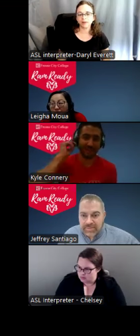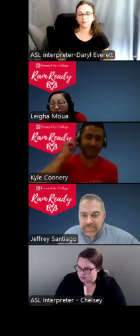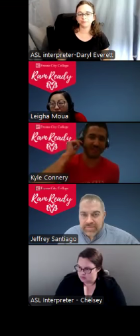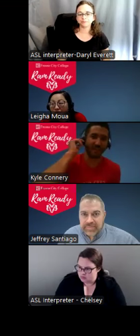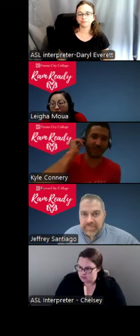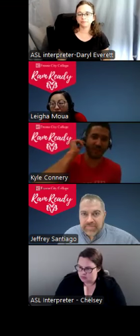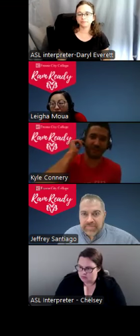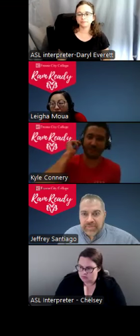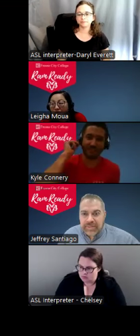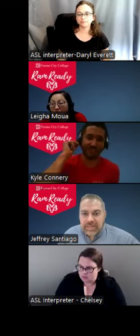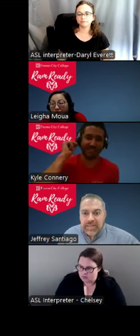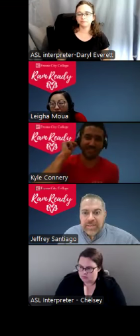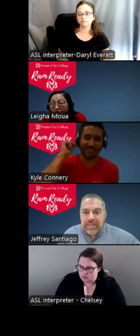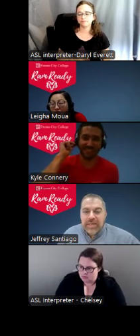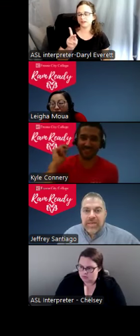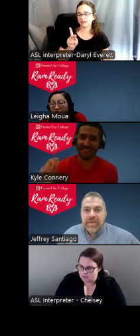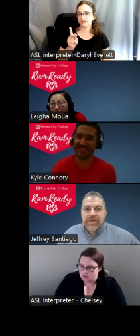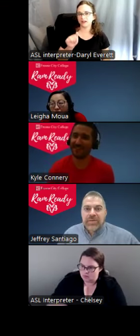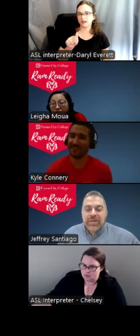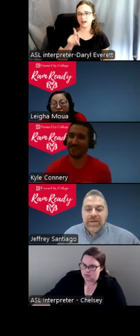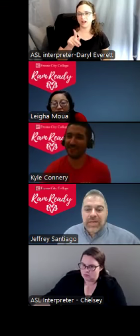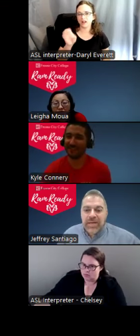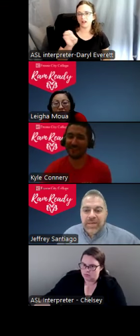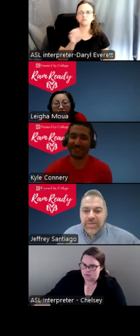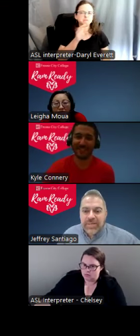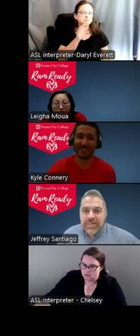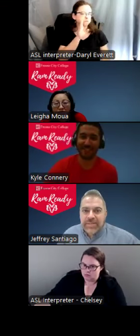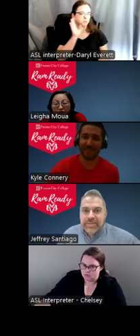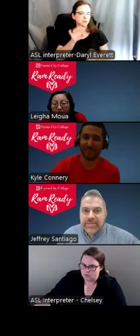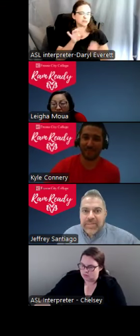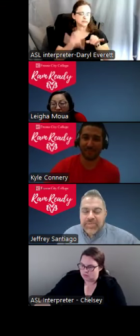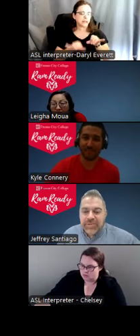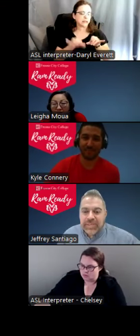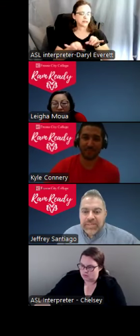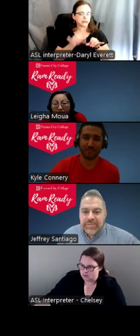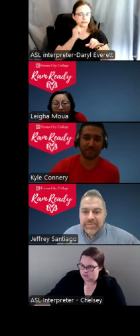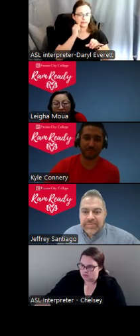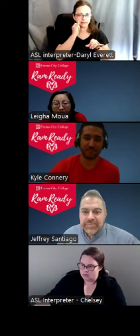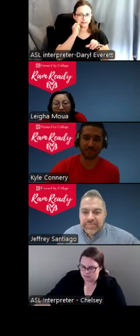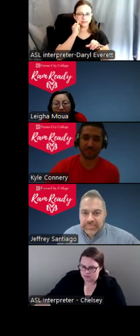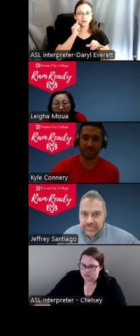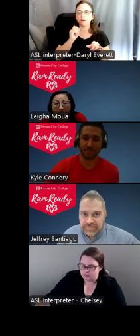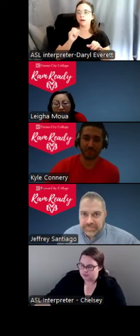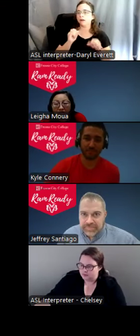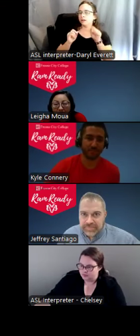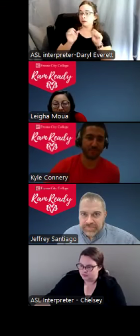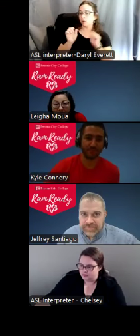Yeah, I'll stay on a little bit after in case Okay. in case I'll go- anyone wants to I'll stay go ahead on. and stop recording then.